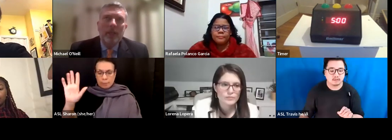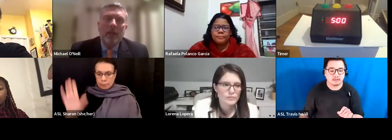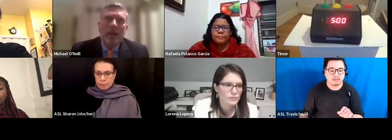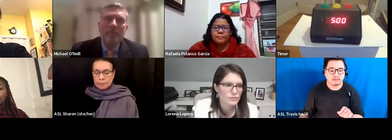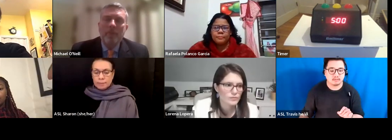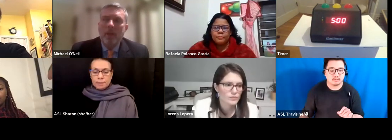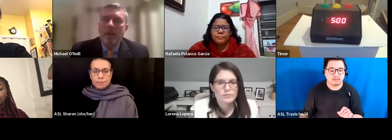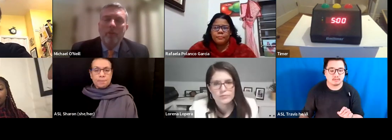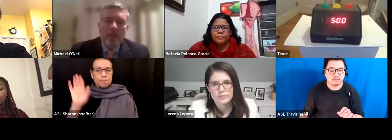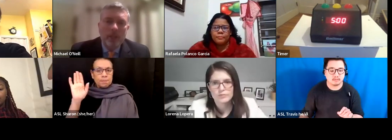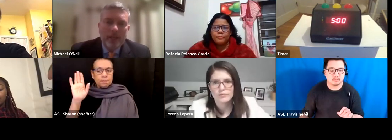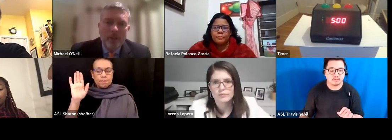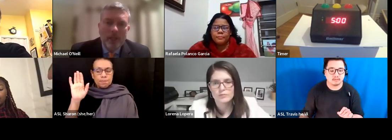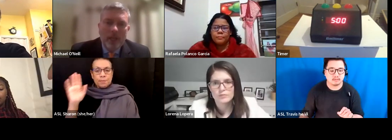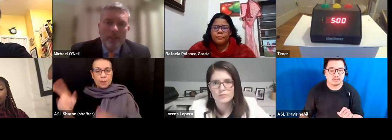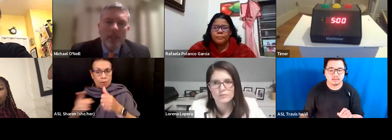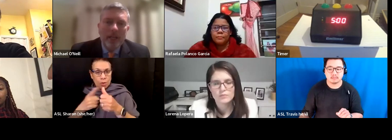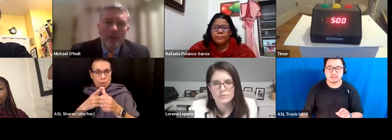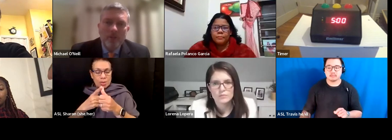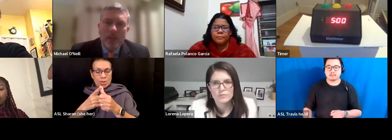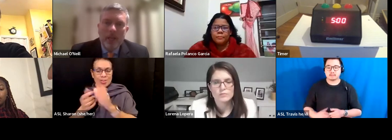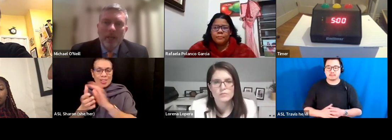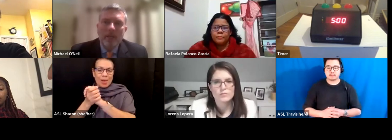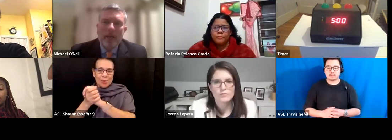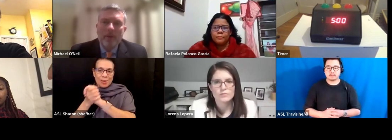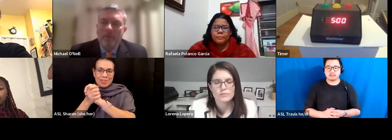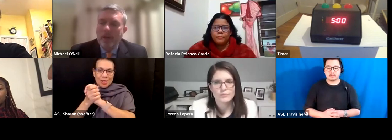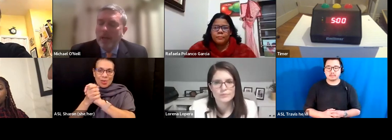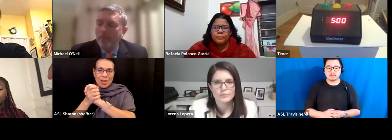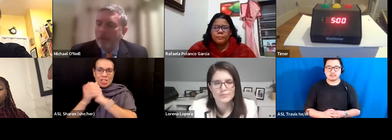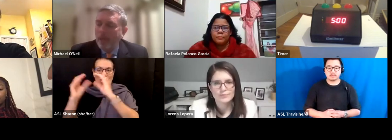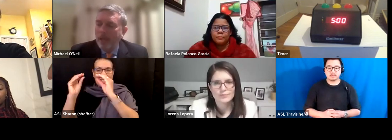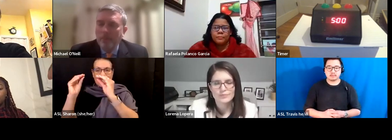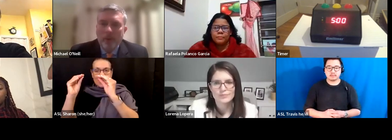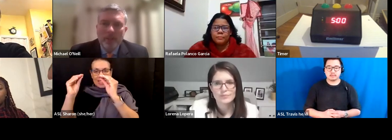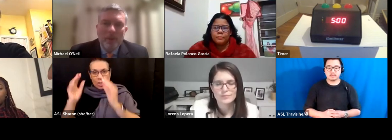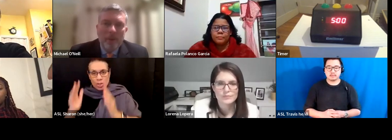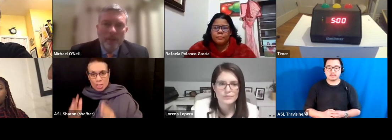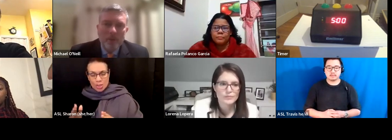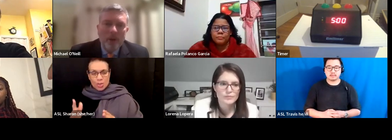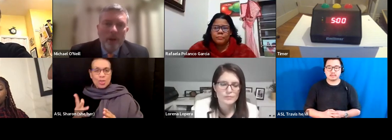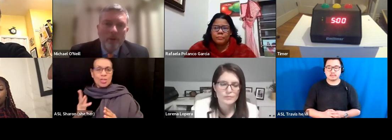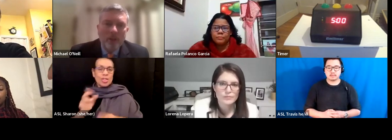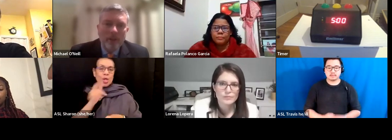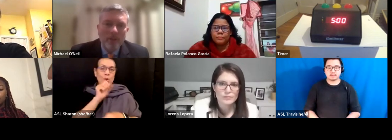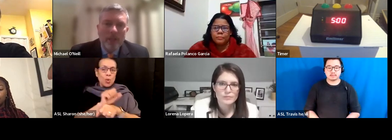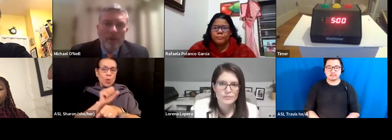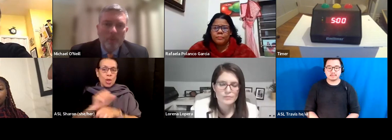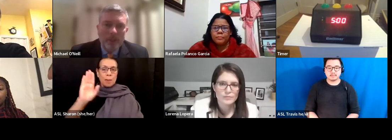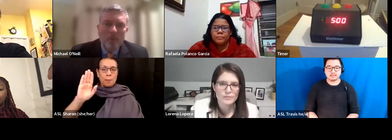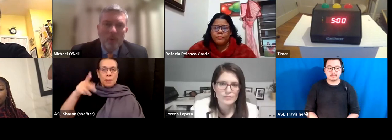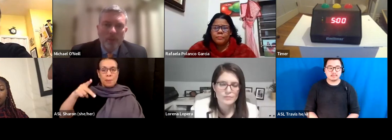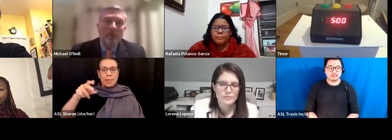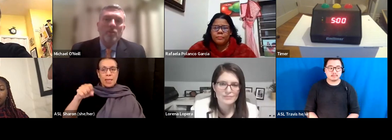strictly um congratulate the educators and other um employees of bps that we honored earlier this